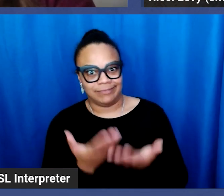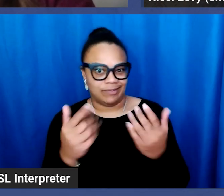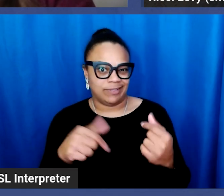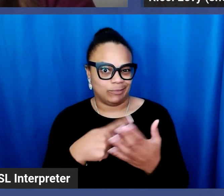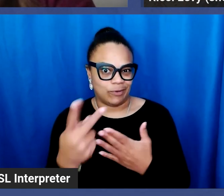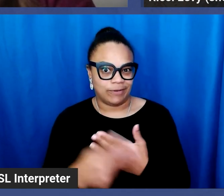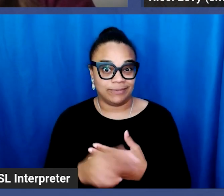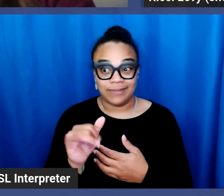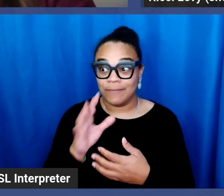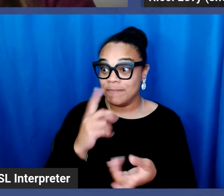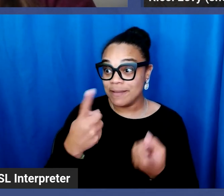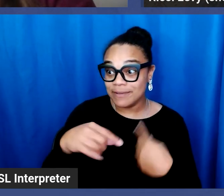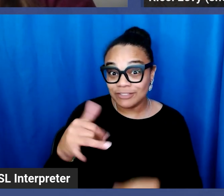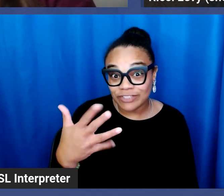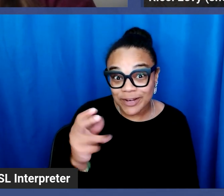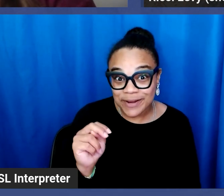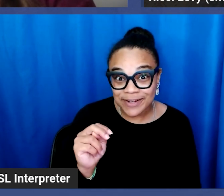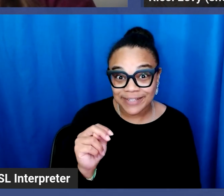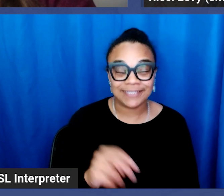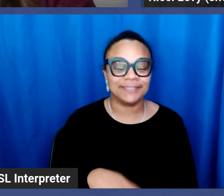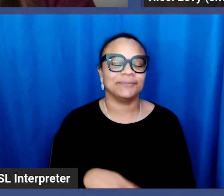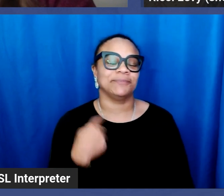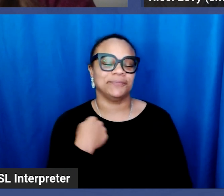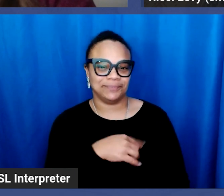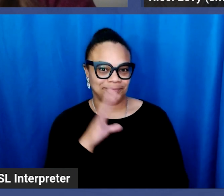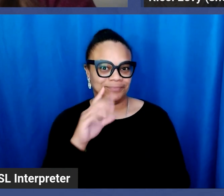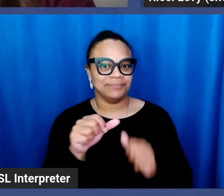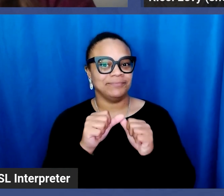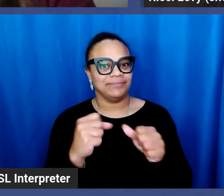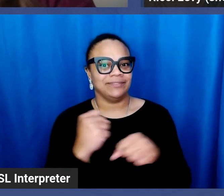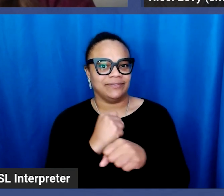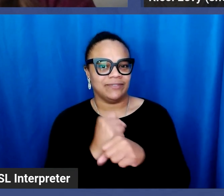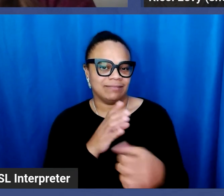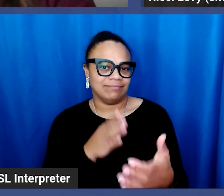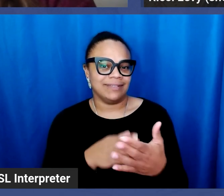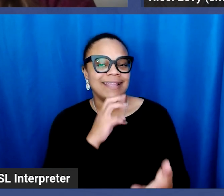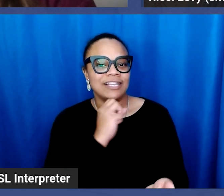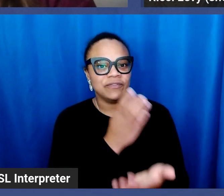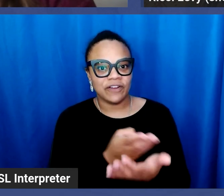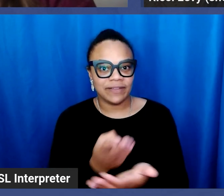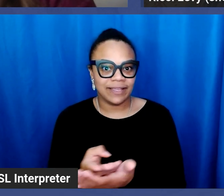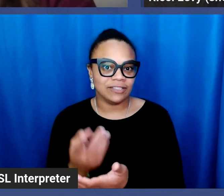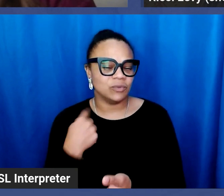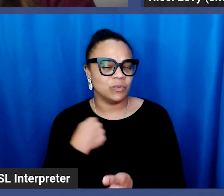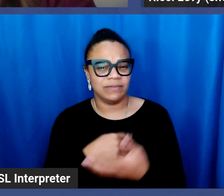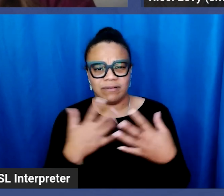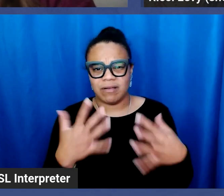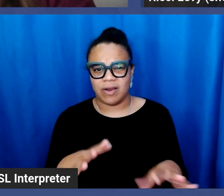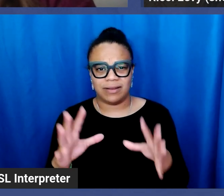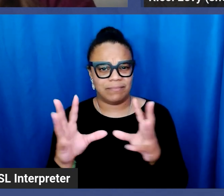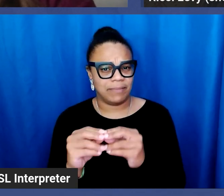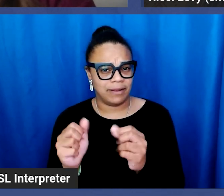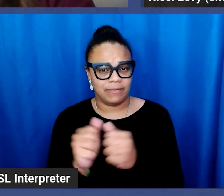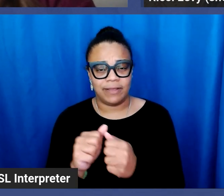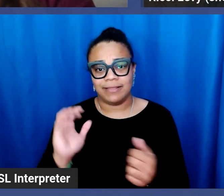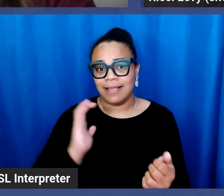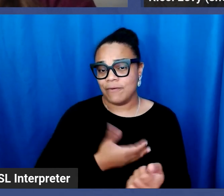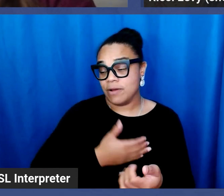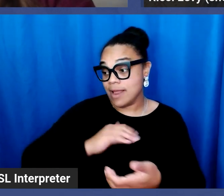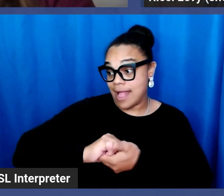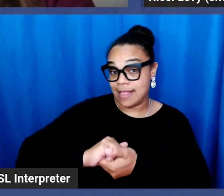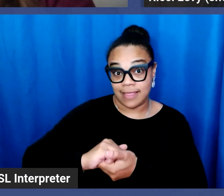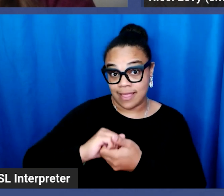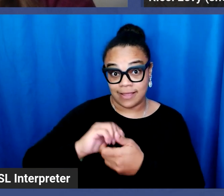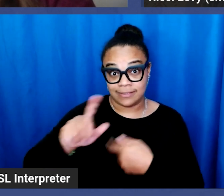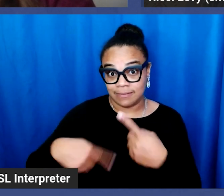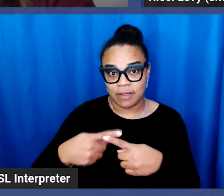in January. You know, we are going to continue to fight age verification. We've already been meeting with our allies about what that